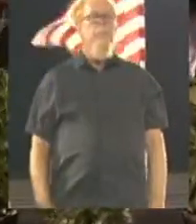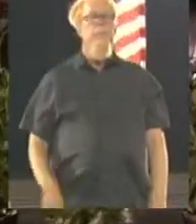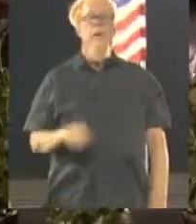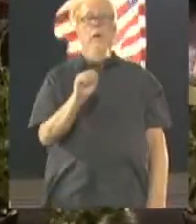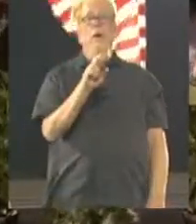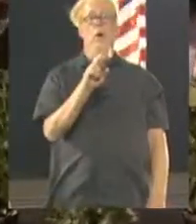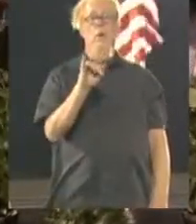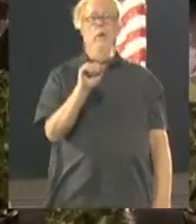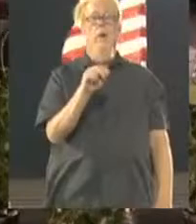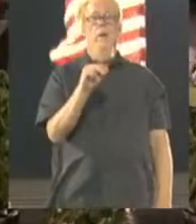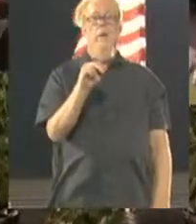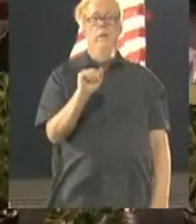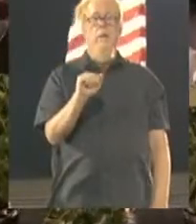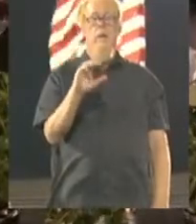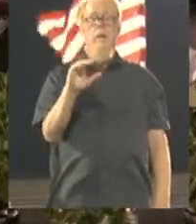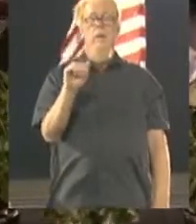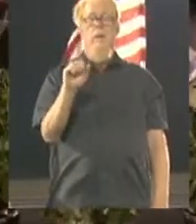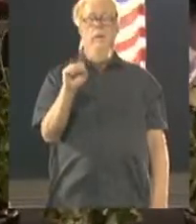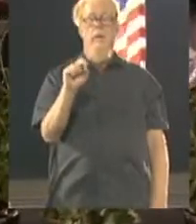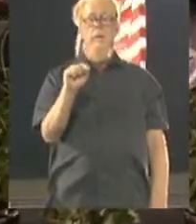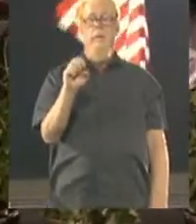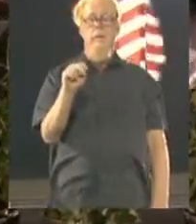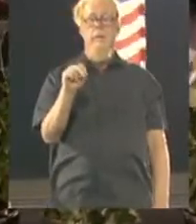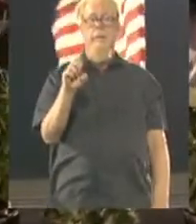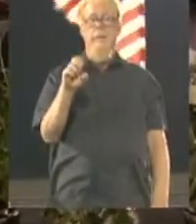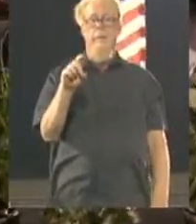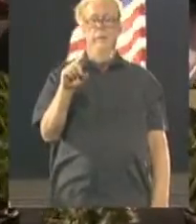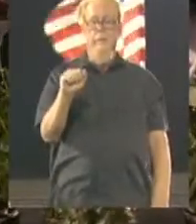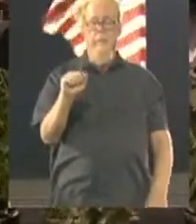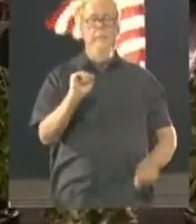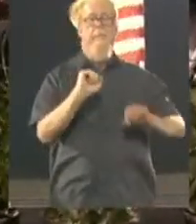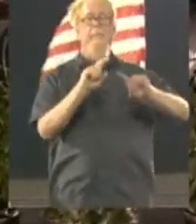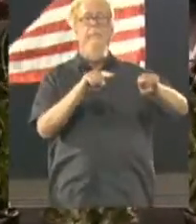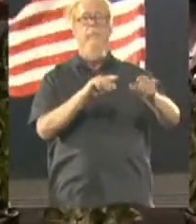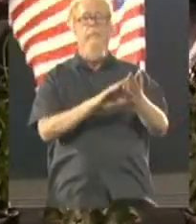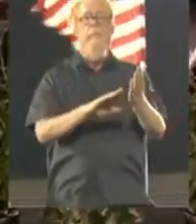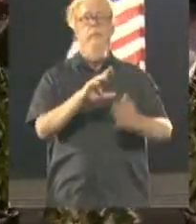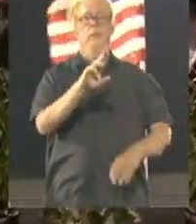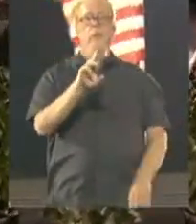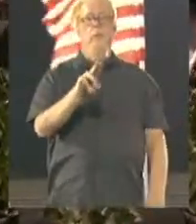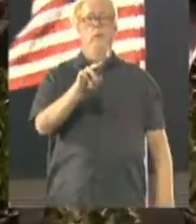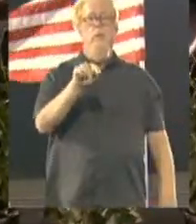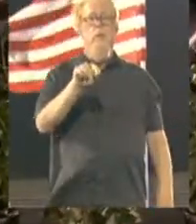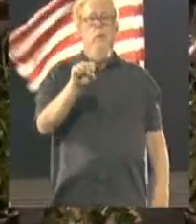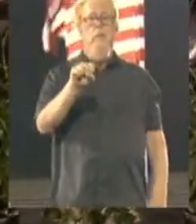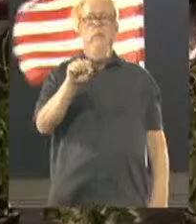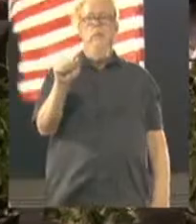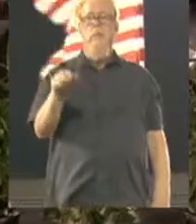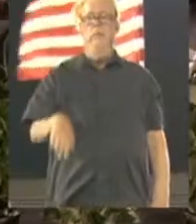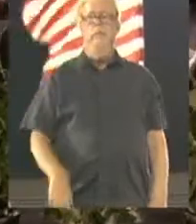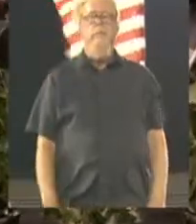Ariana Neve Castañeda will be attending the University of Texas at San Antonio.